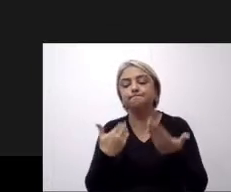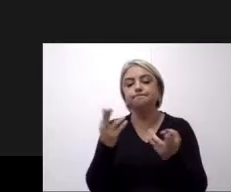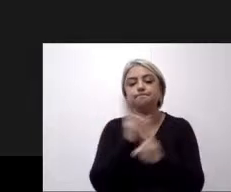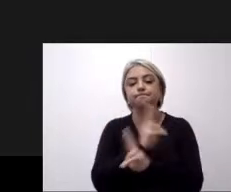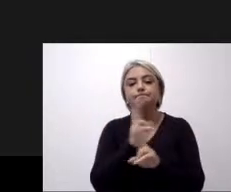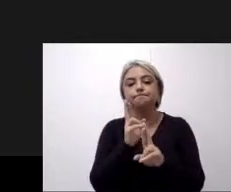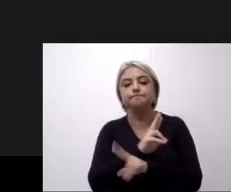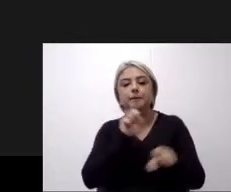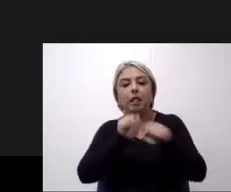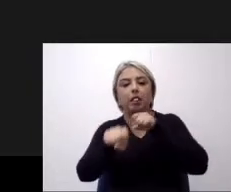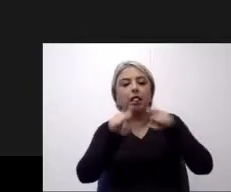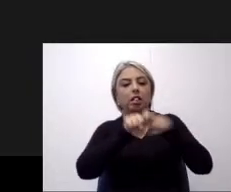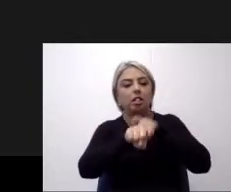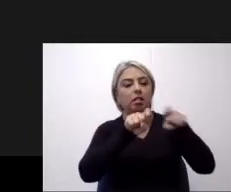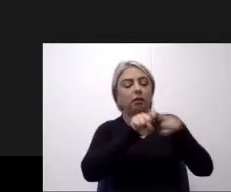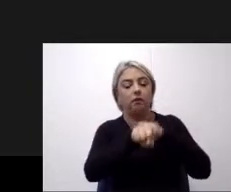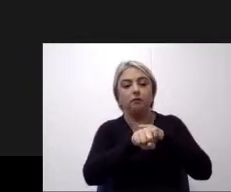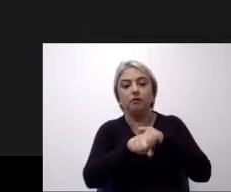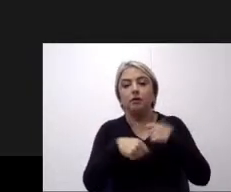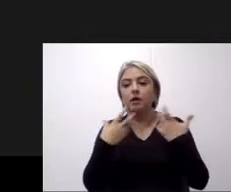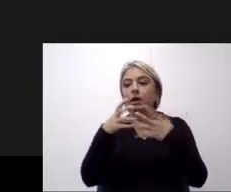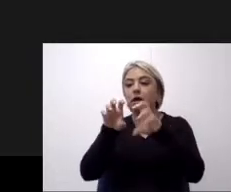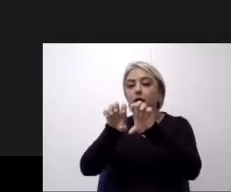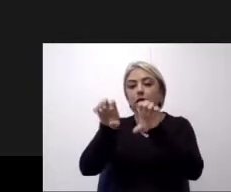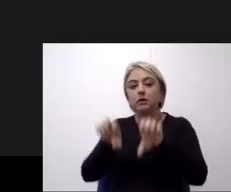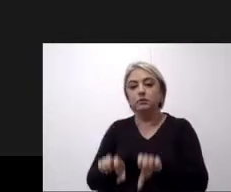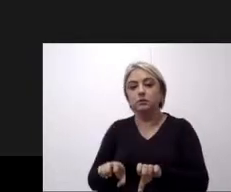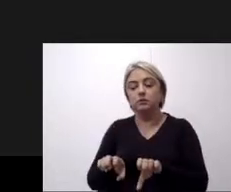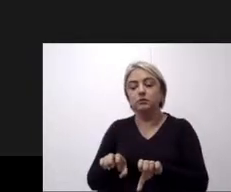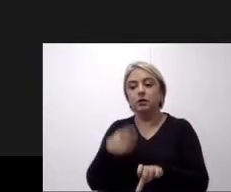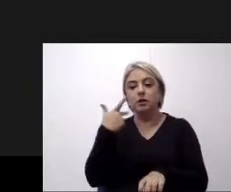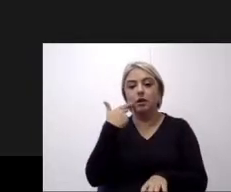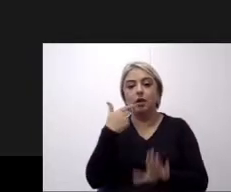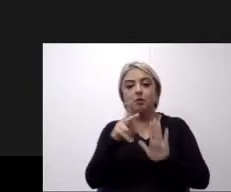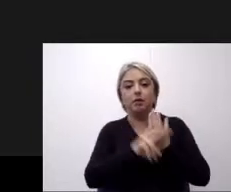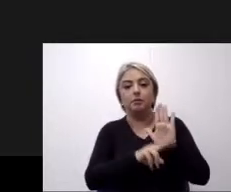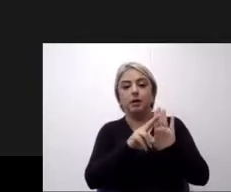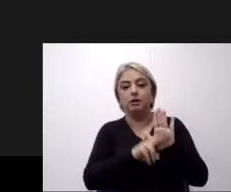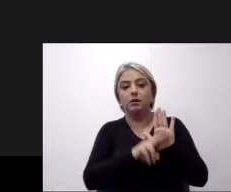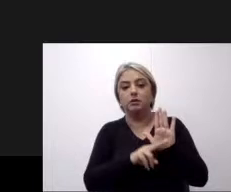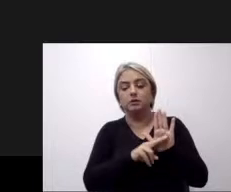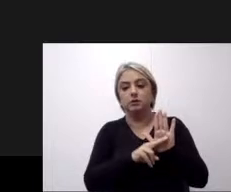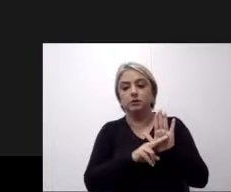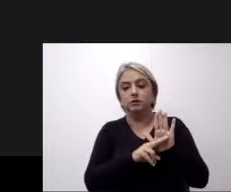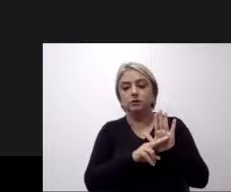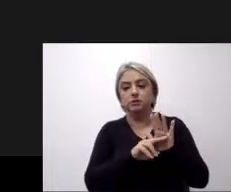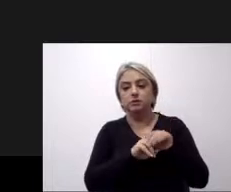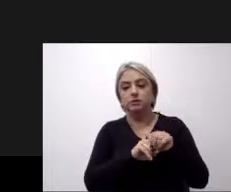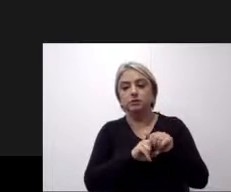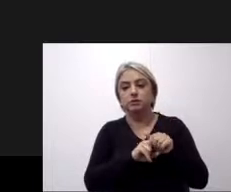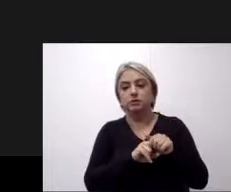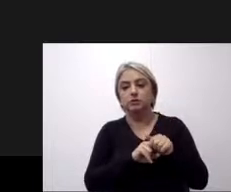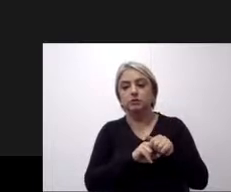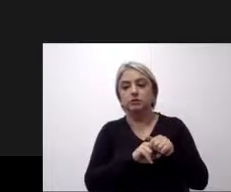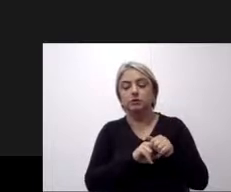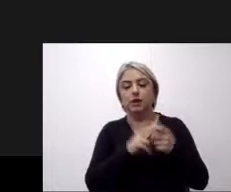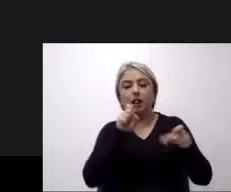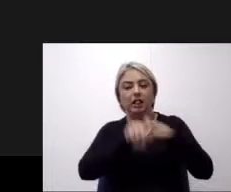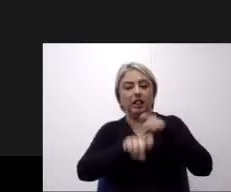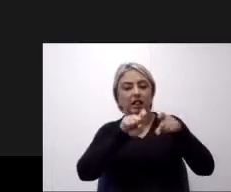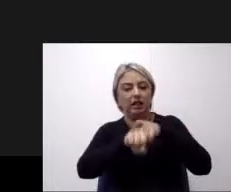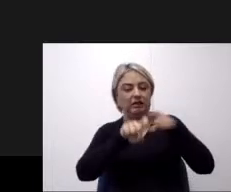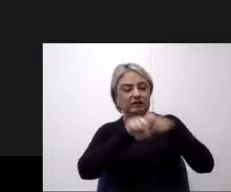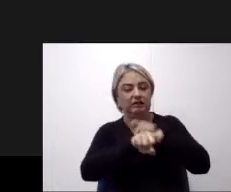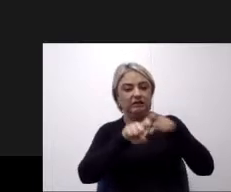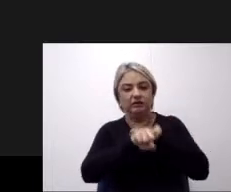legislative framework sanctioning marital rape, she shows that police work tends to devalue these